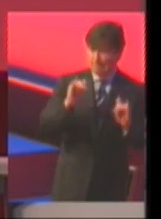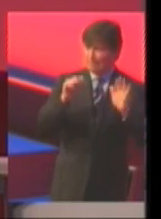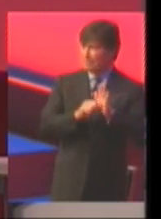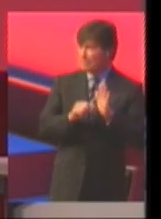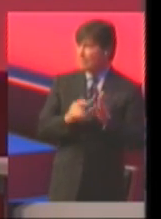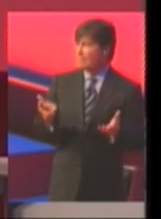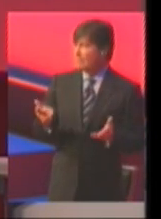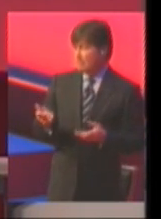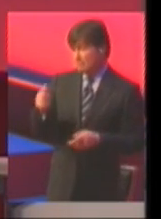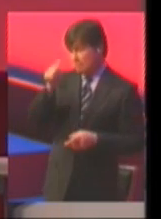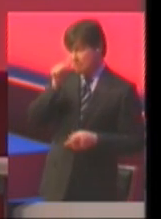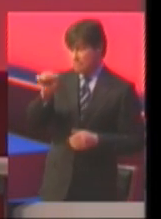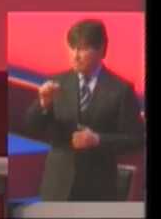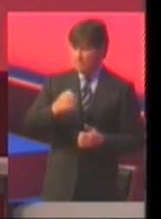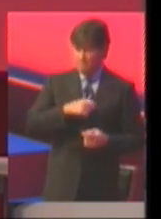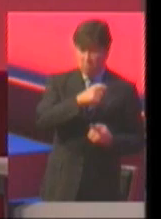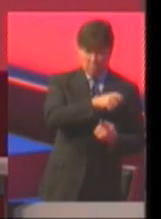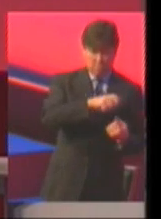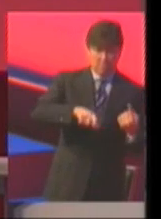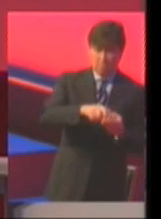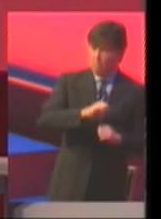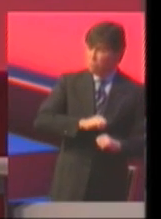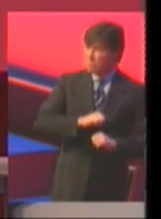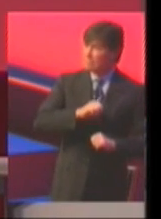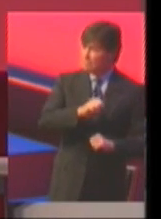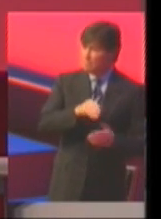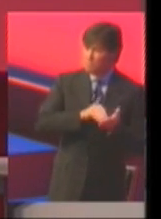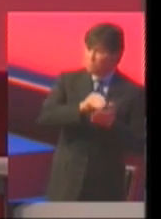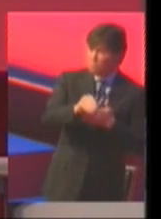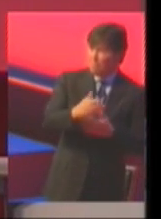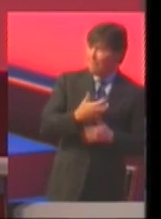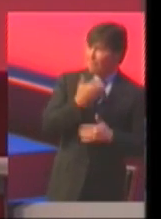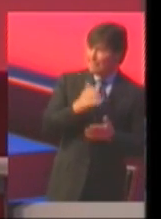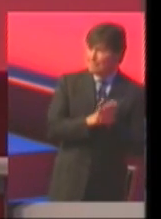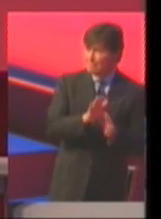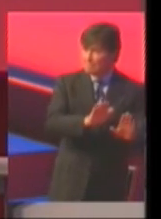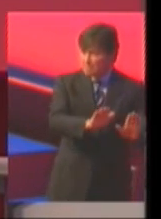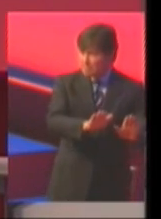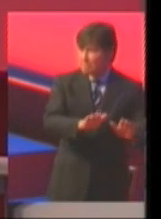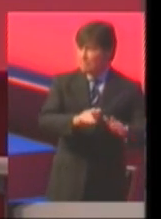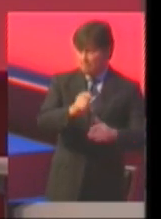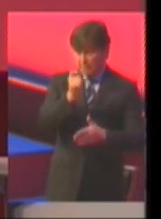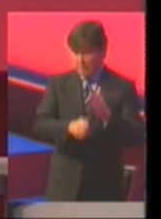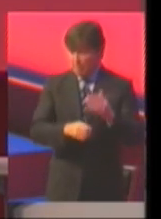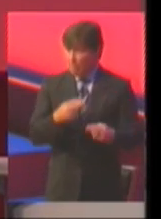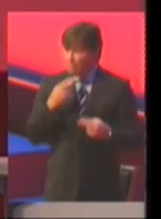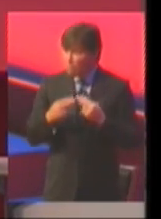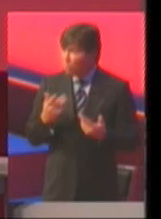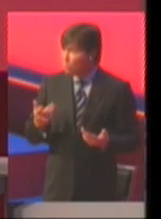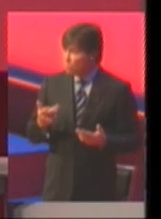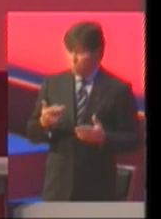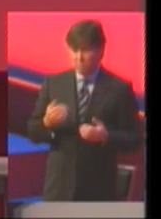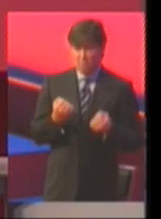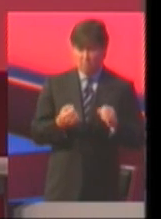that for so many of our constituents, the cost of heating their homes, the cost of buying their weekly shopping, the cost of filling their car with